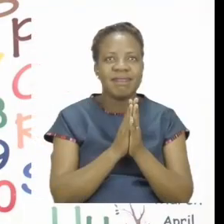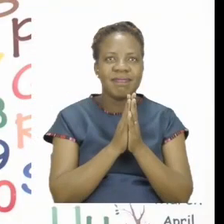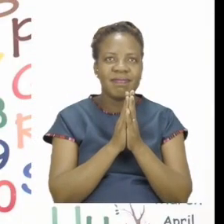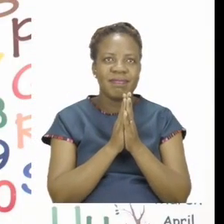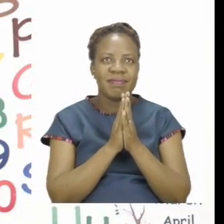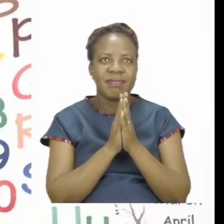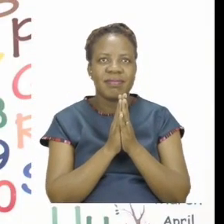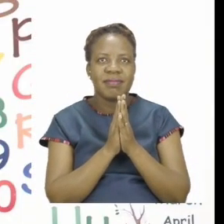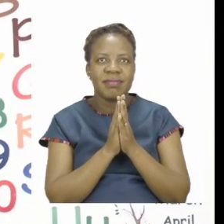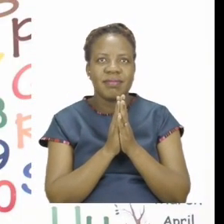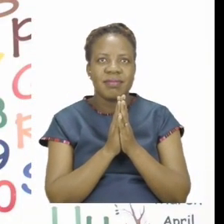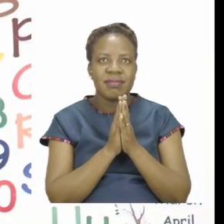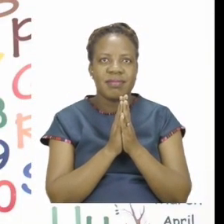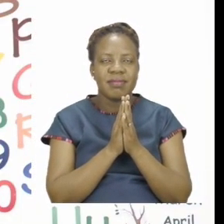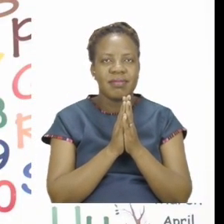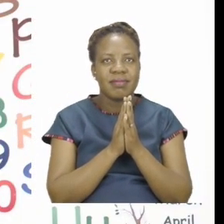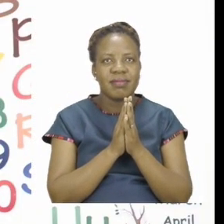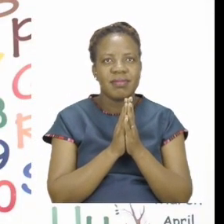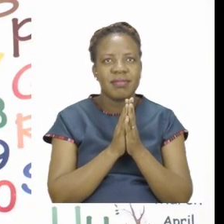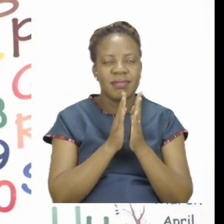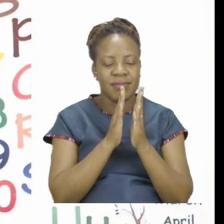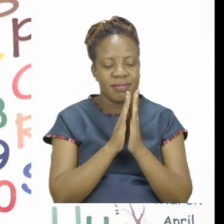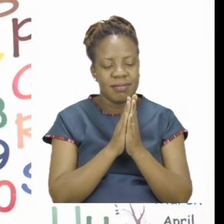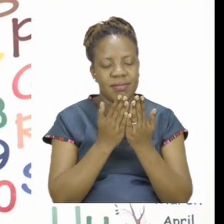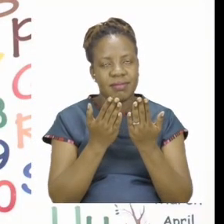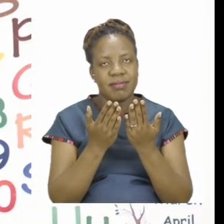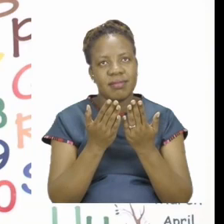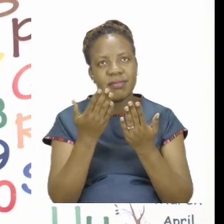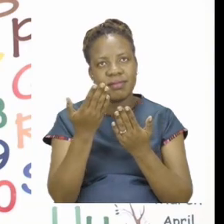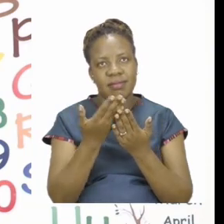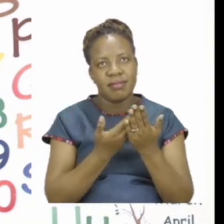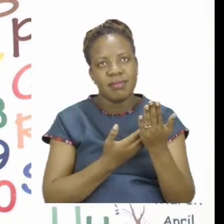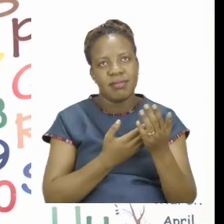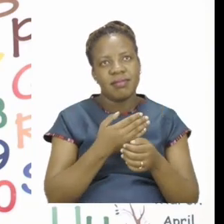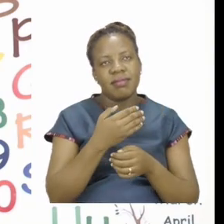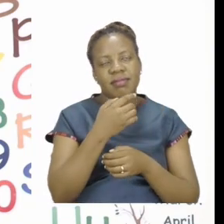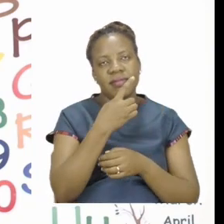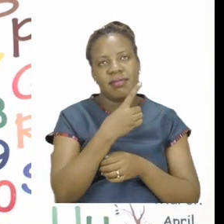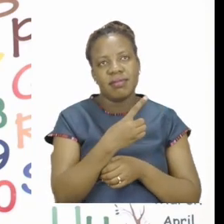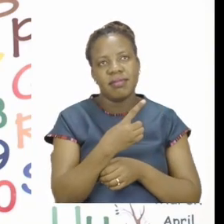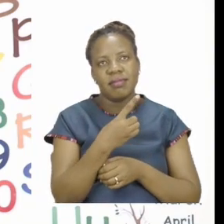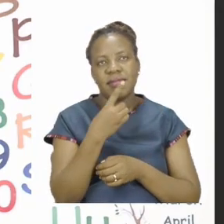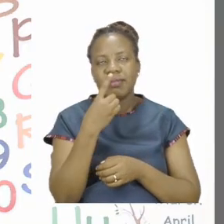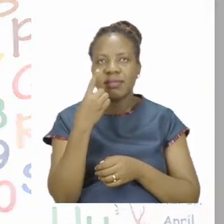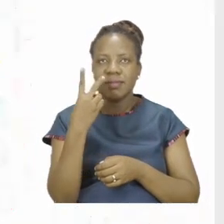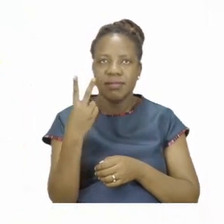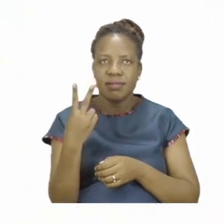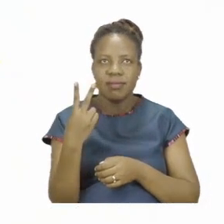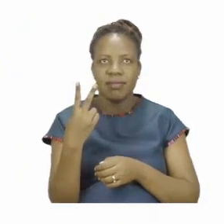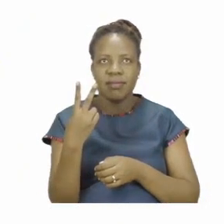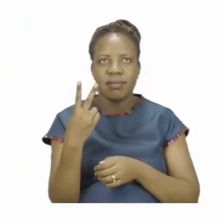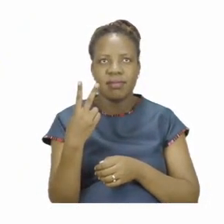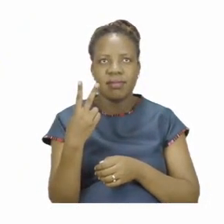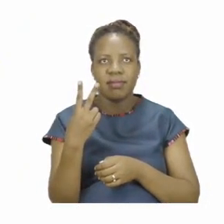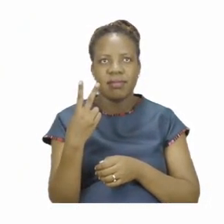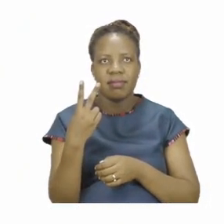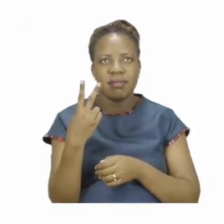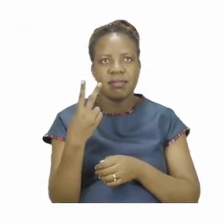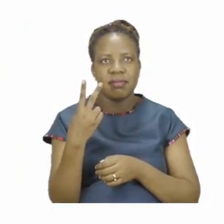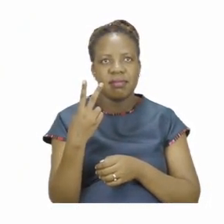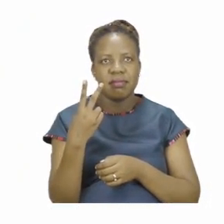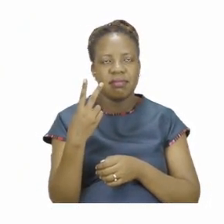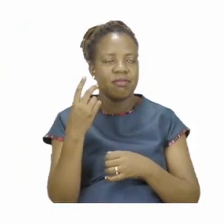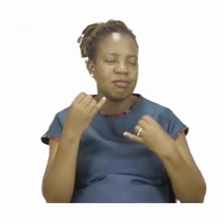Now, boys and girls, let us go to page 12. On page 12, we are going to be doing something very